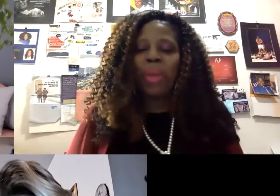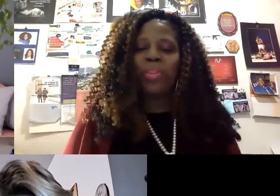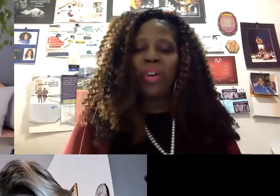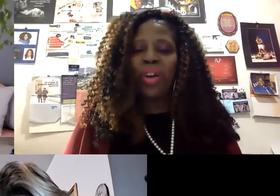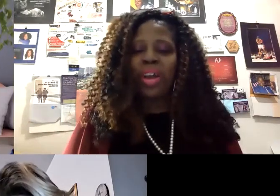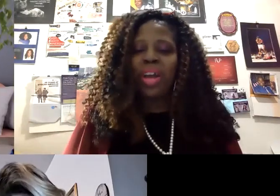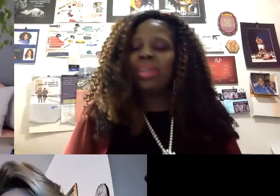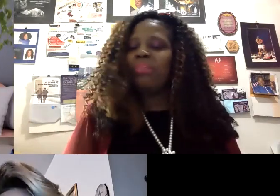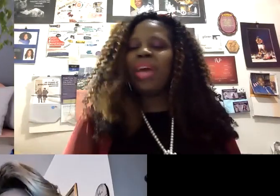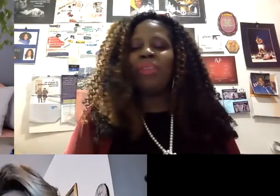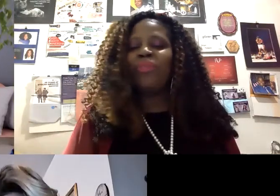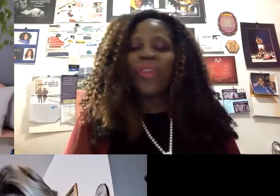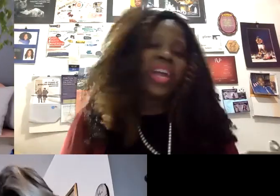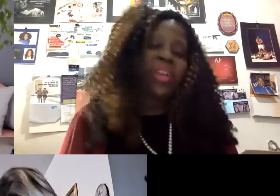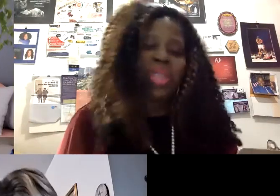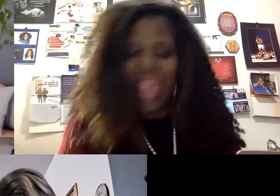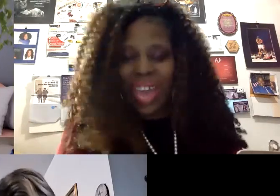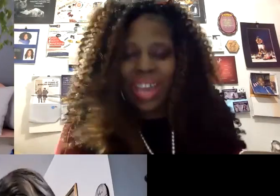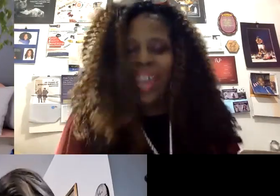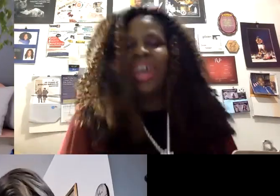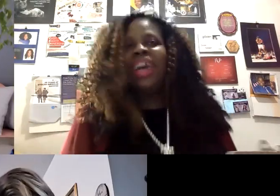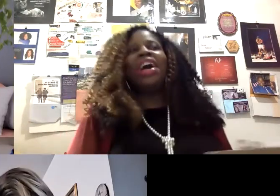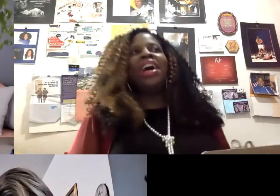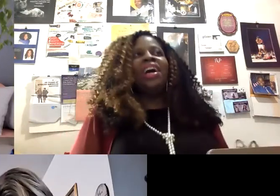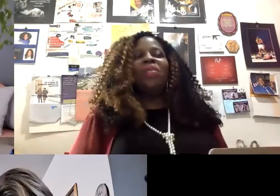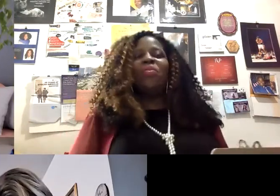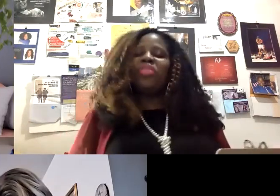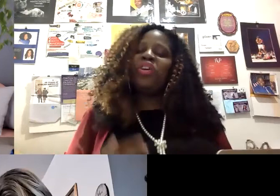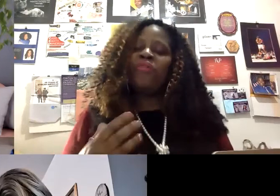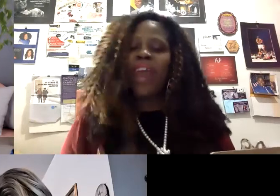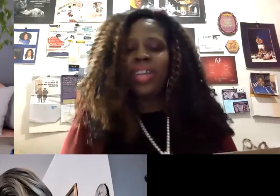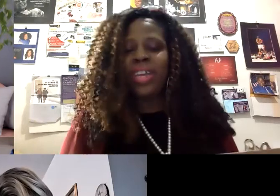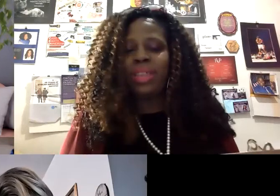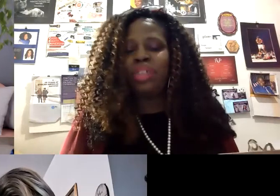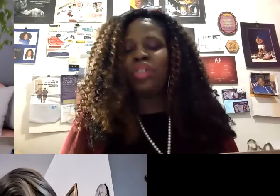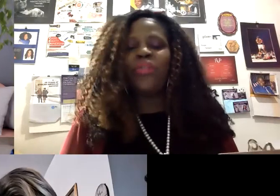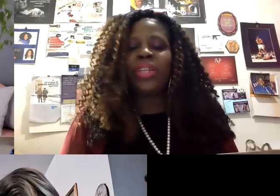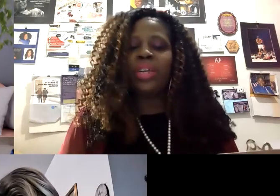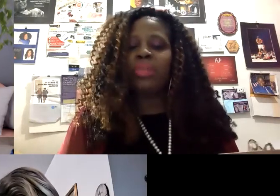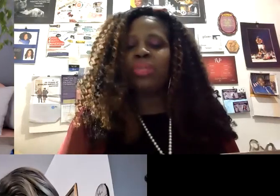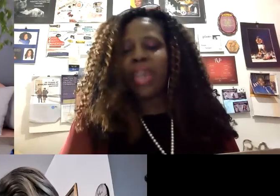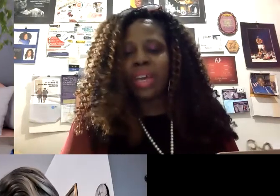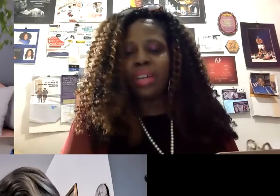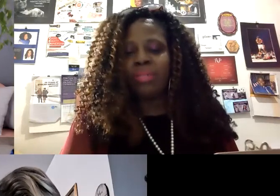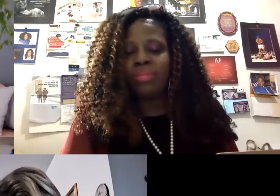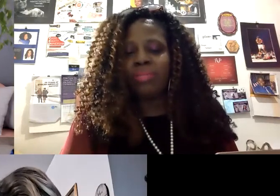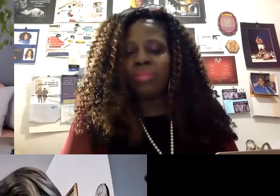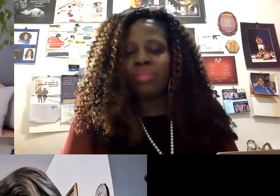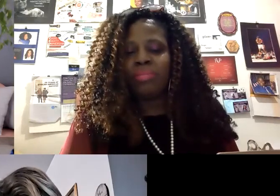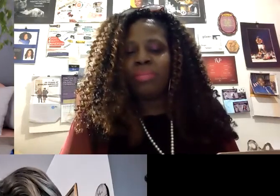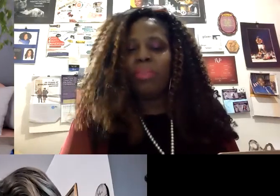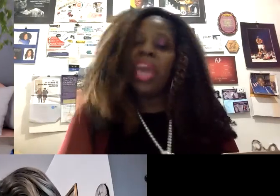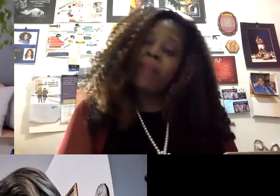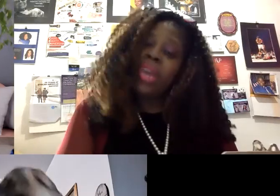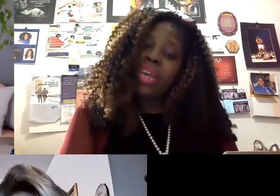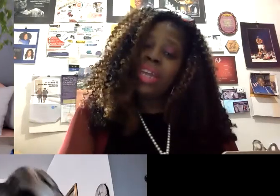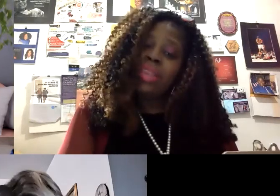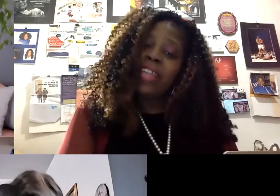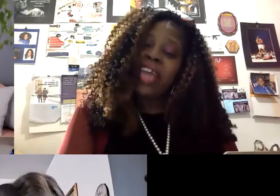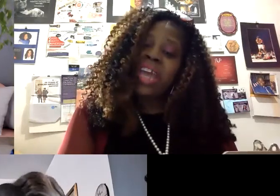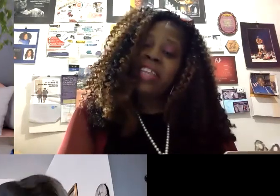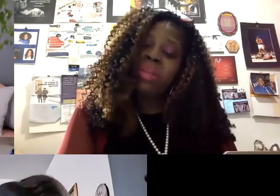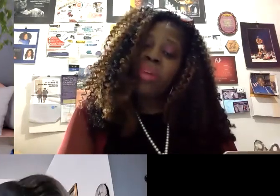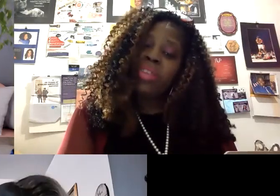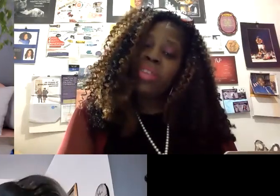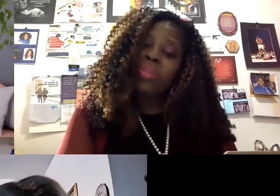through the webinar, sometimes feels like with your finances, you feel a little sick. Maybe it's